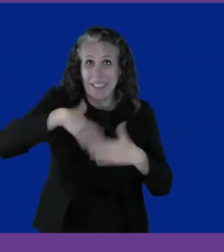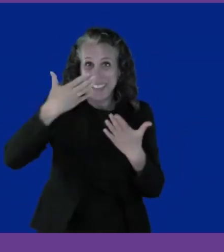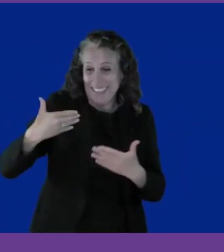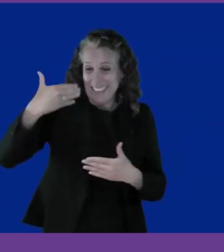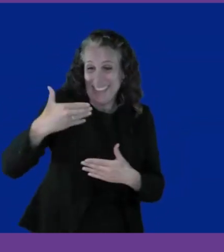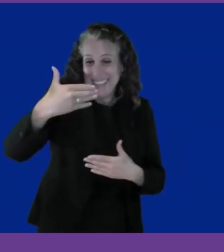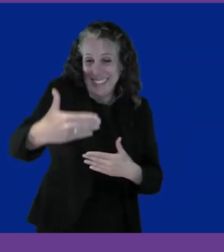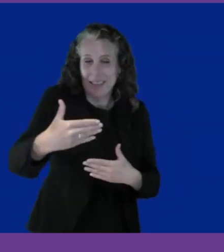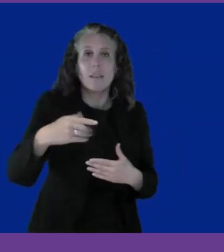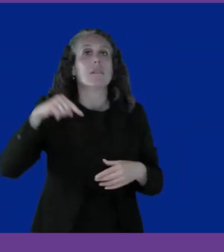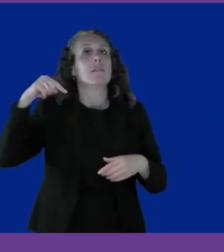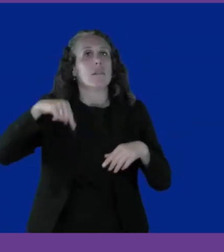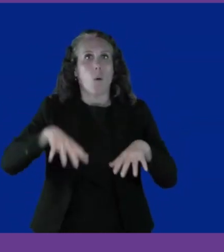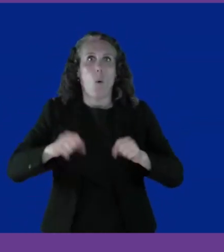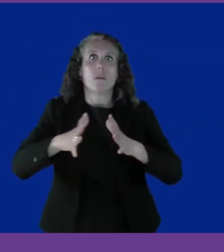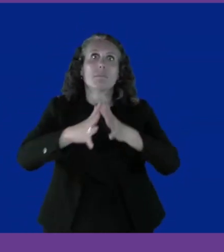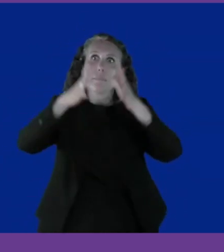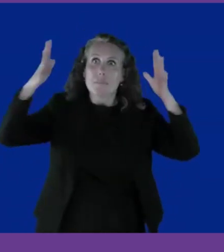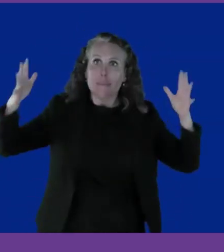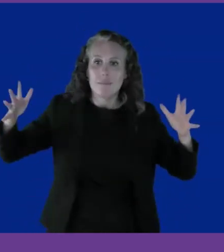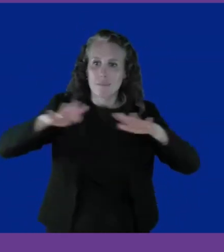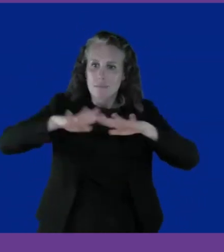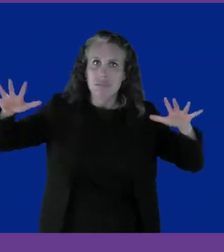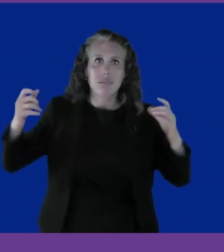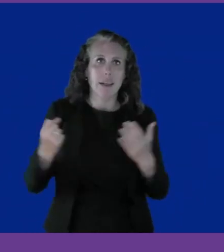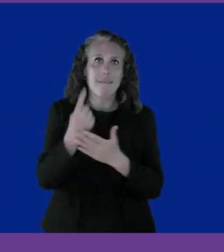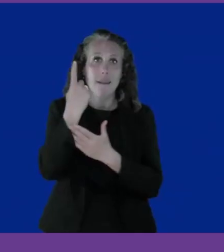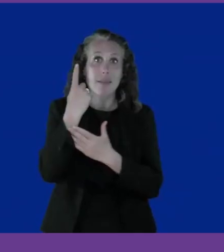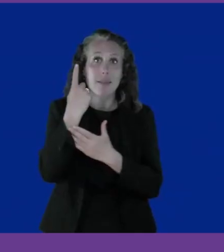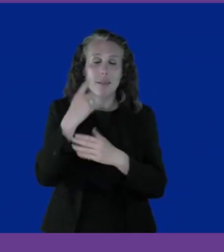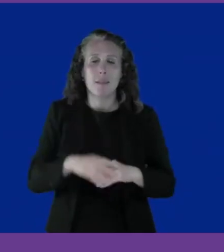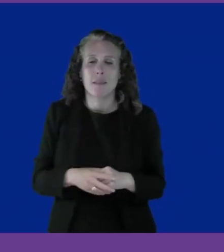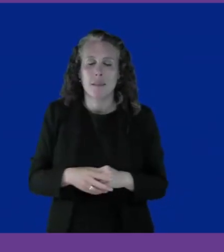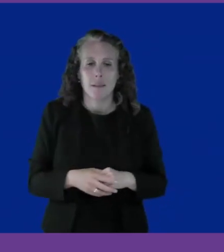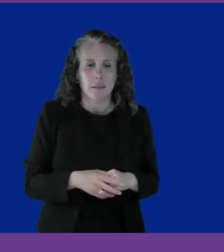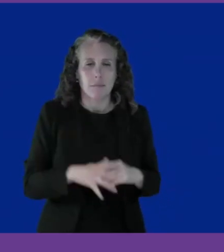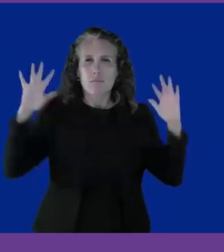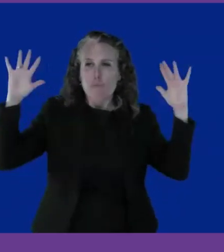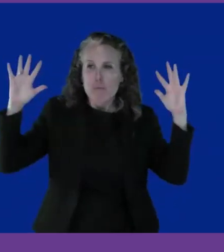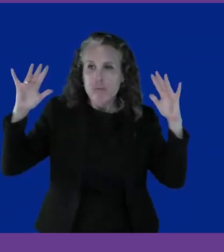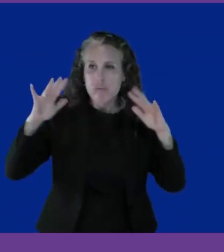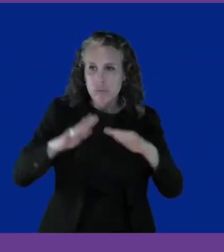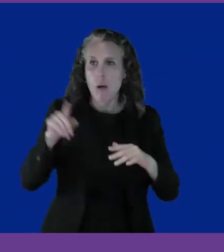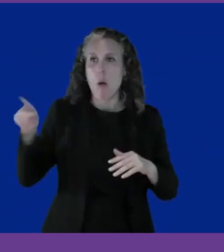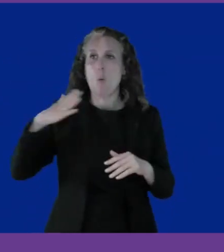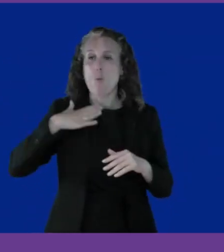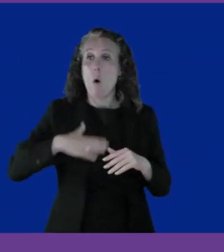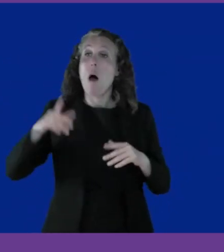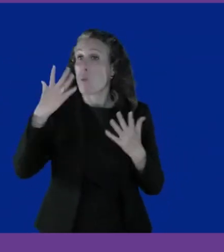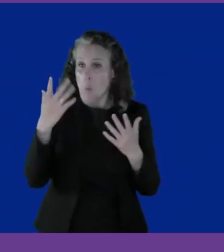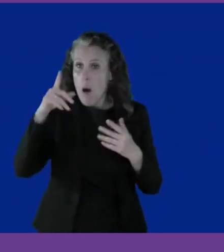organize a big event. We are going to analyze all the sectors that the European Accessibility